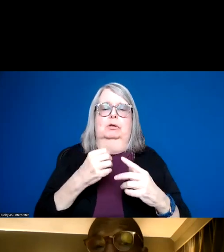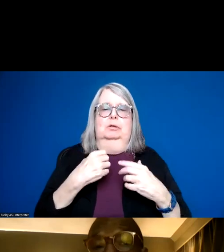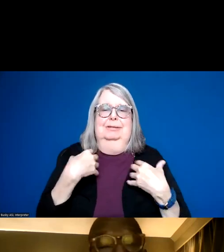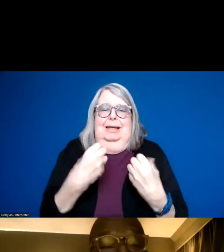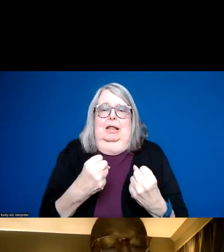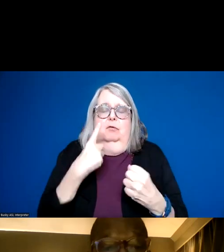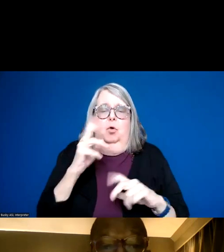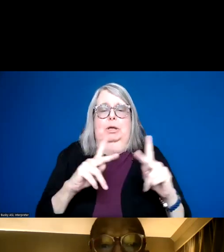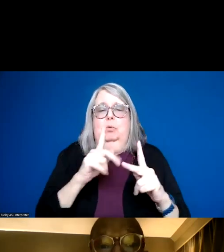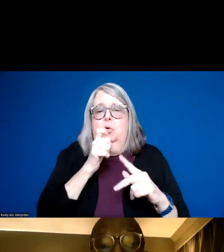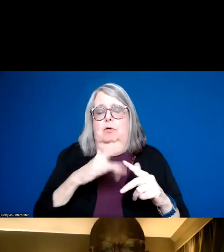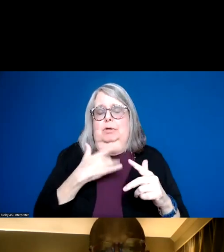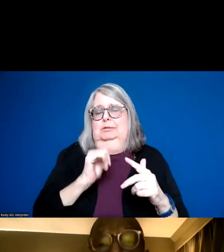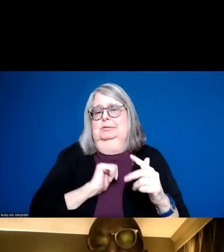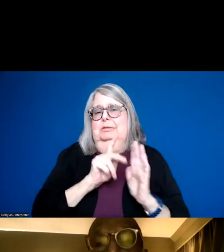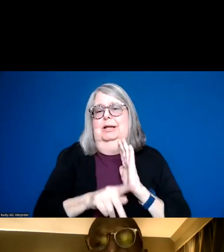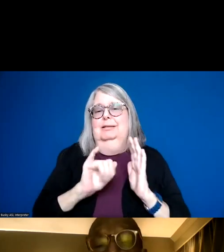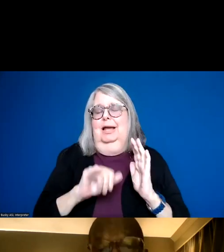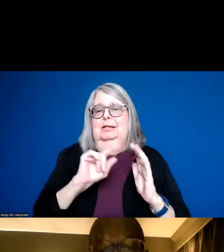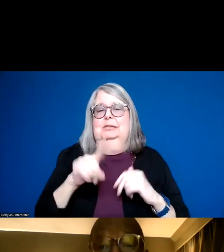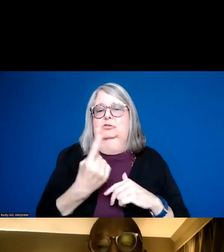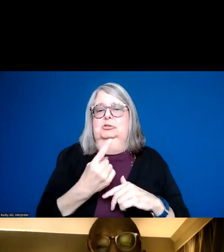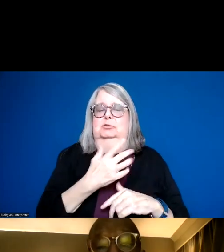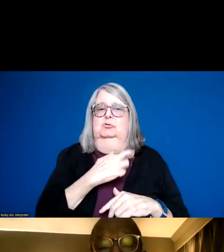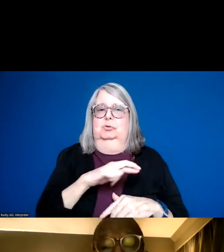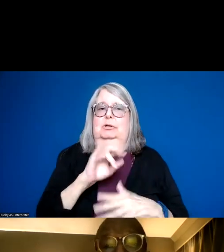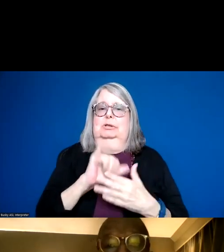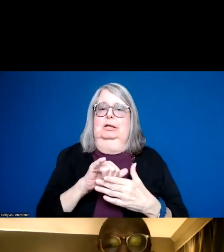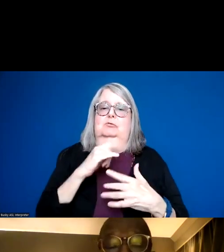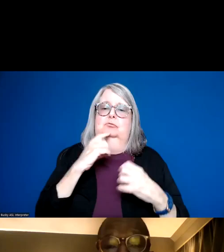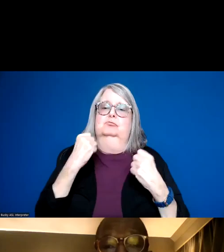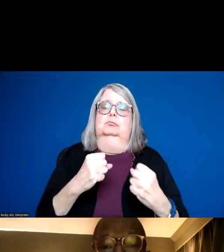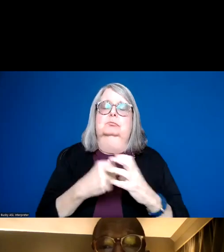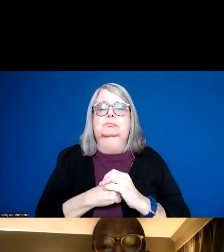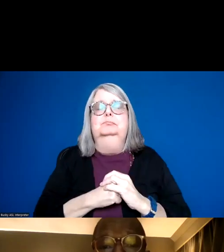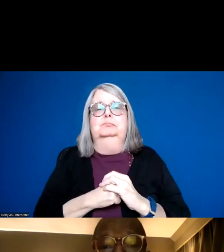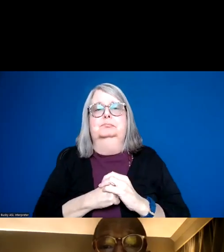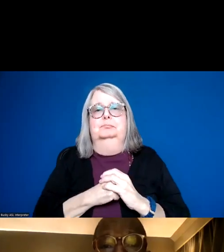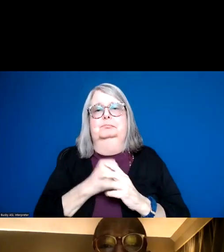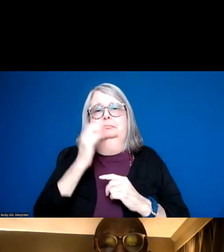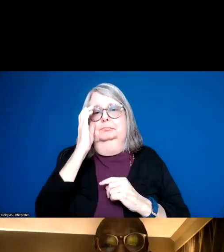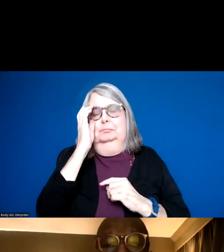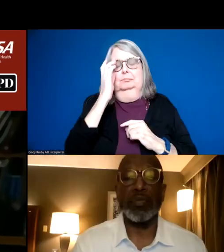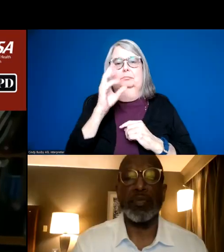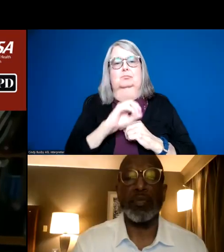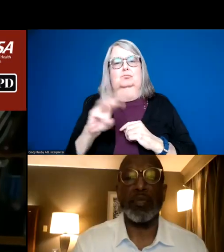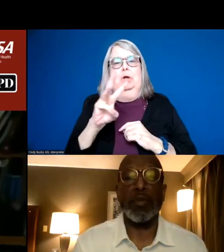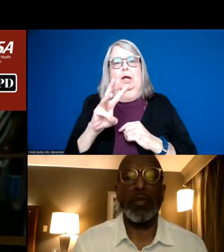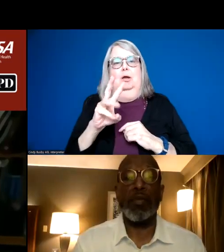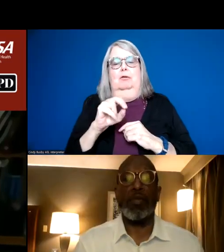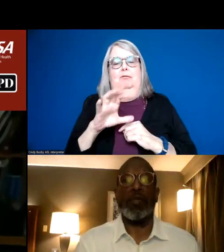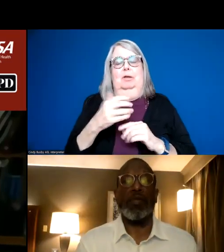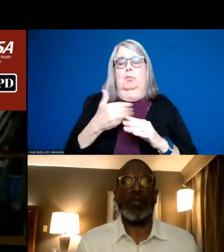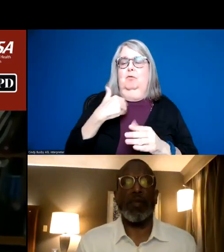not a religious sentiment. That is strong talk. Thank you. Wow. Before I let you